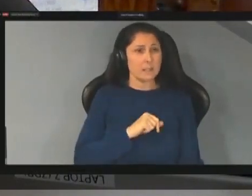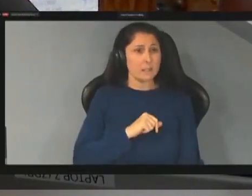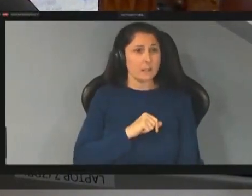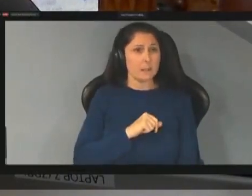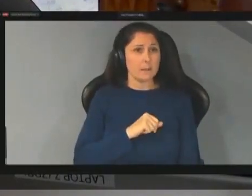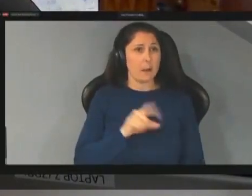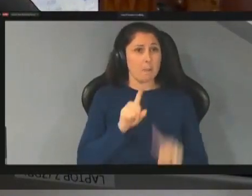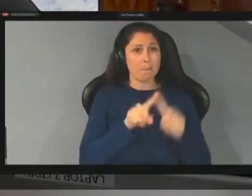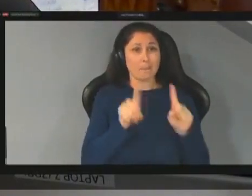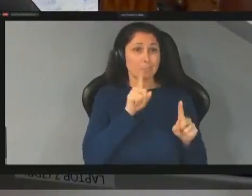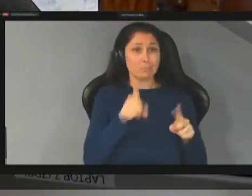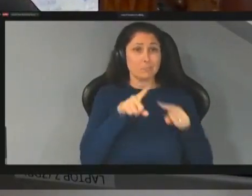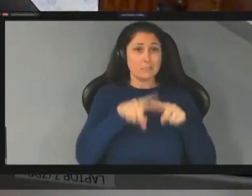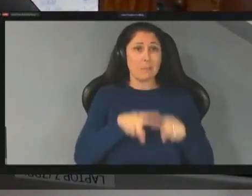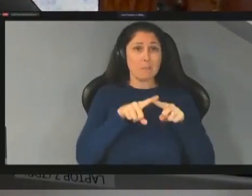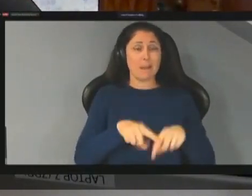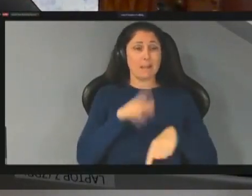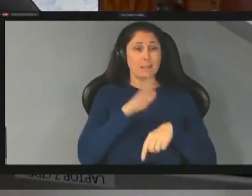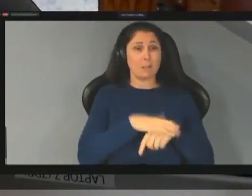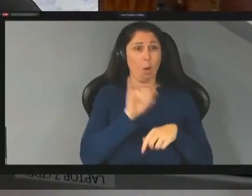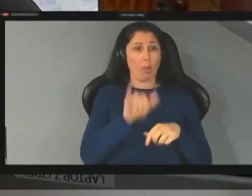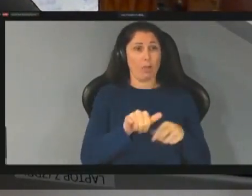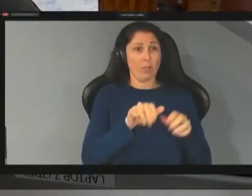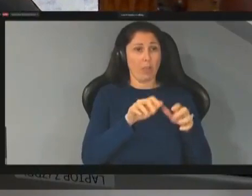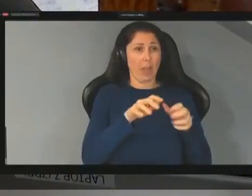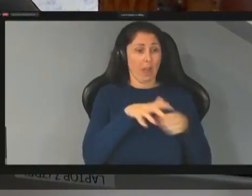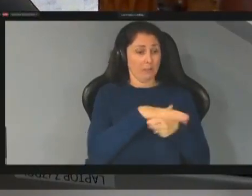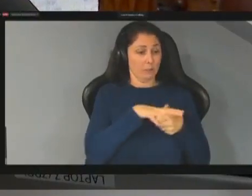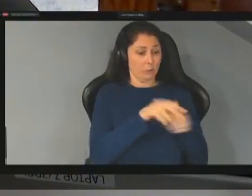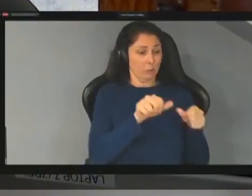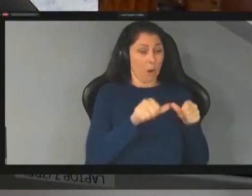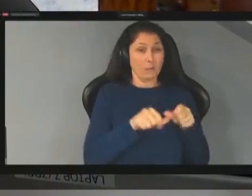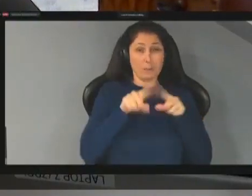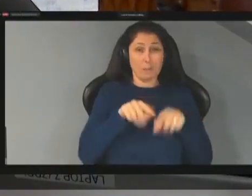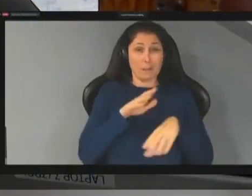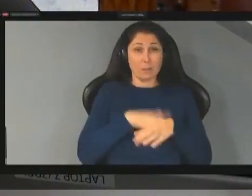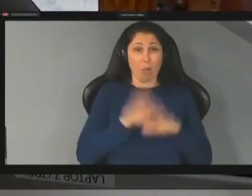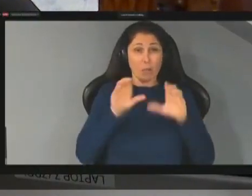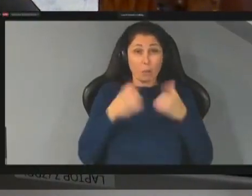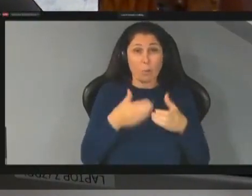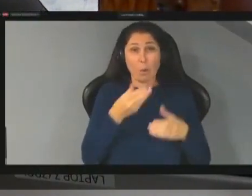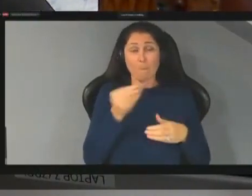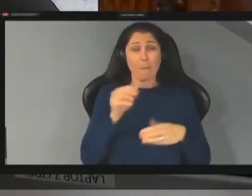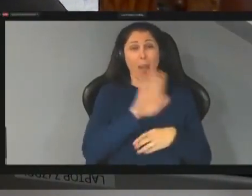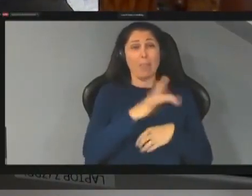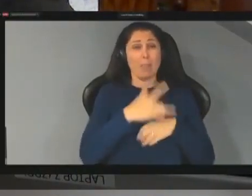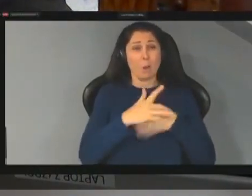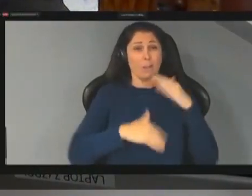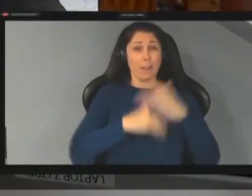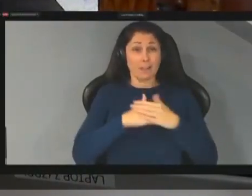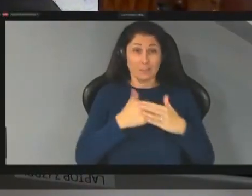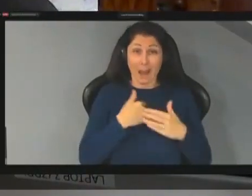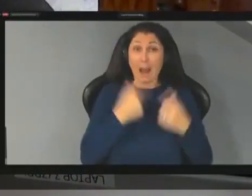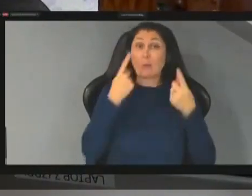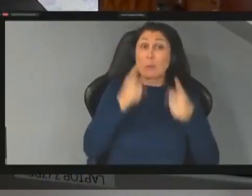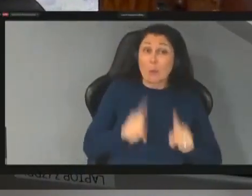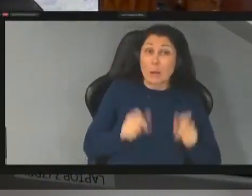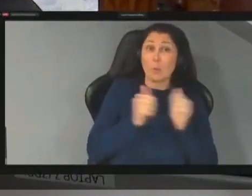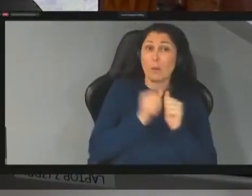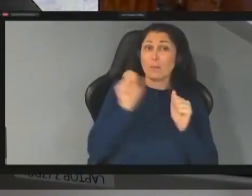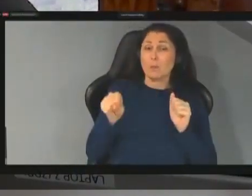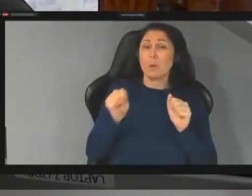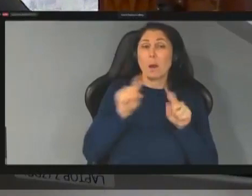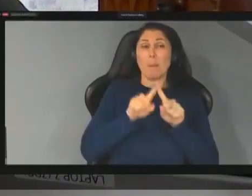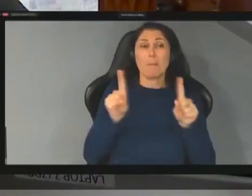but it just depends on the geography. Obviously, it depends on the group and their capacity. So I would agree with you, but without actually, we have